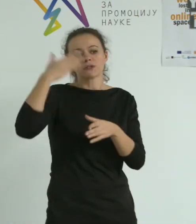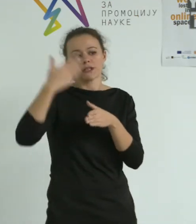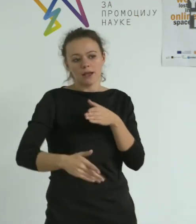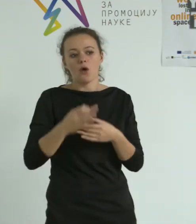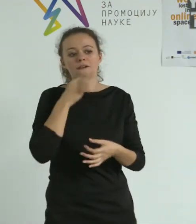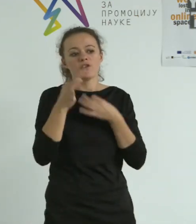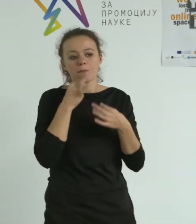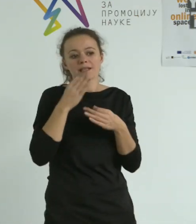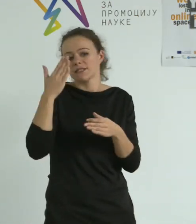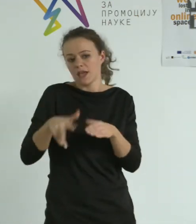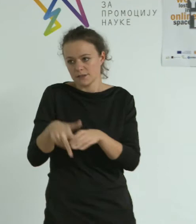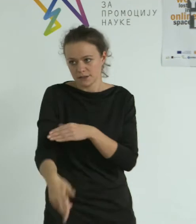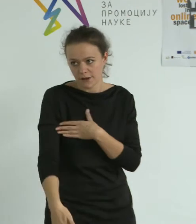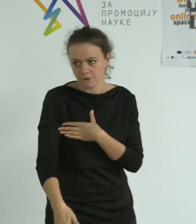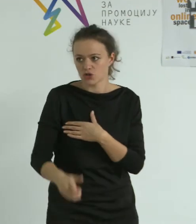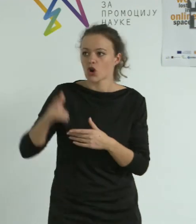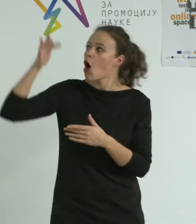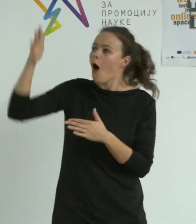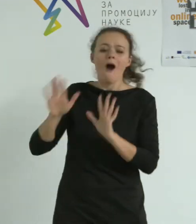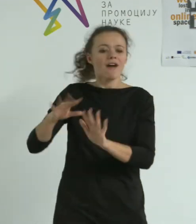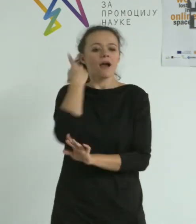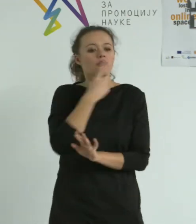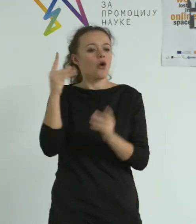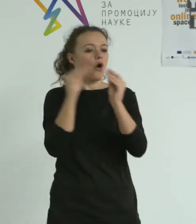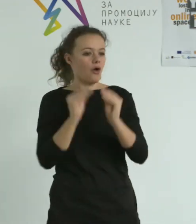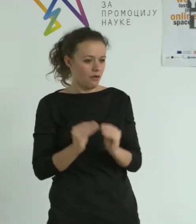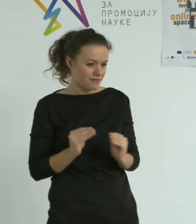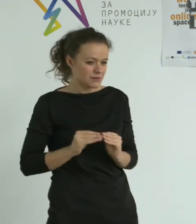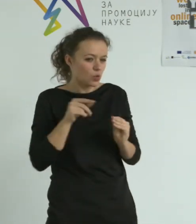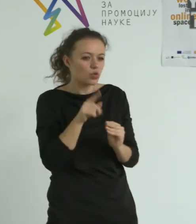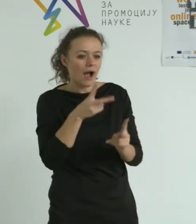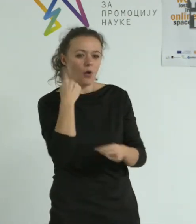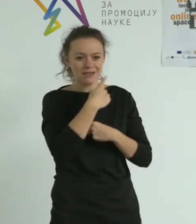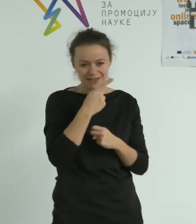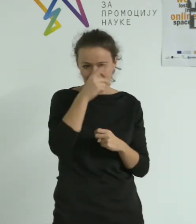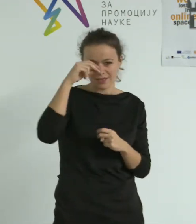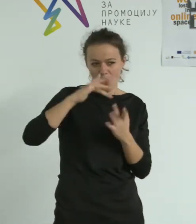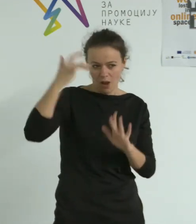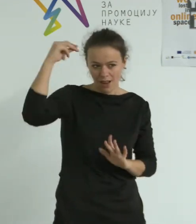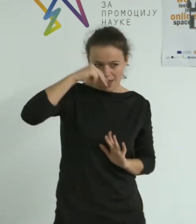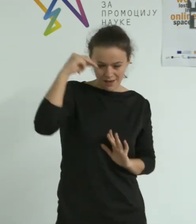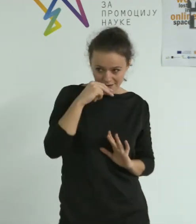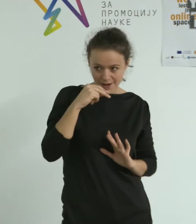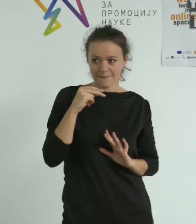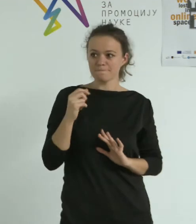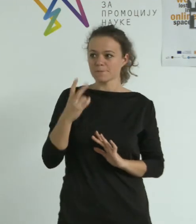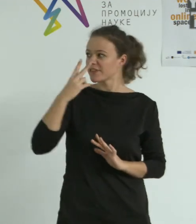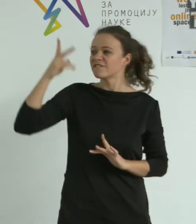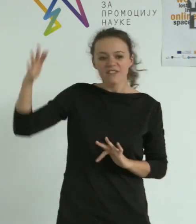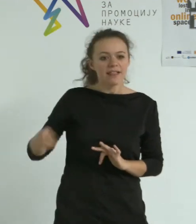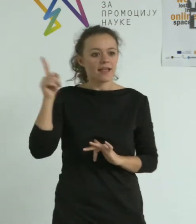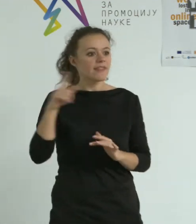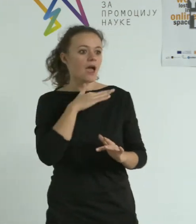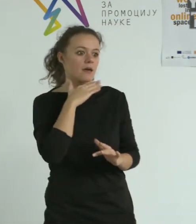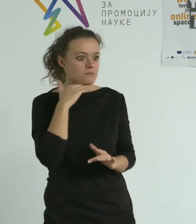this is just to go through the structure what we had, and if you can see that it is very, very ambitious.